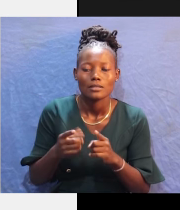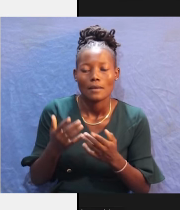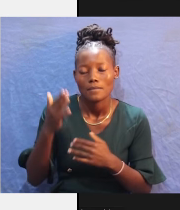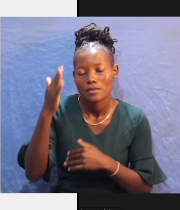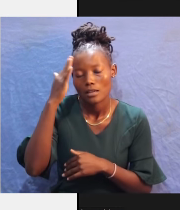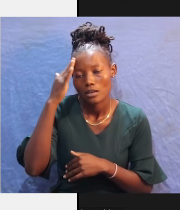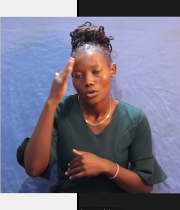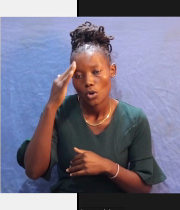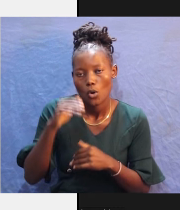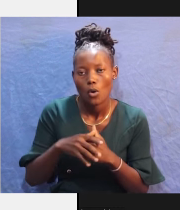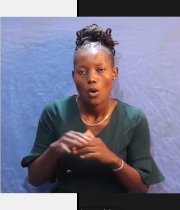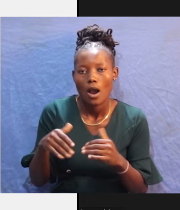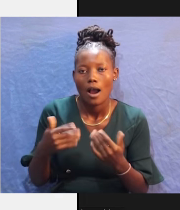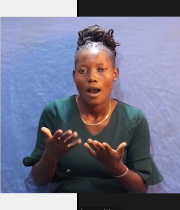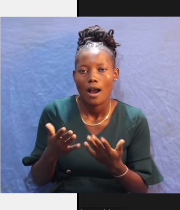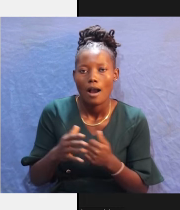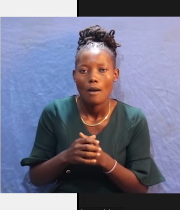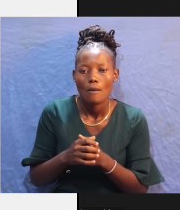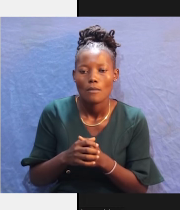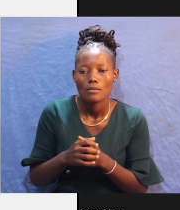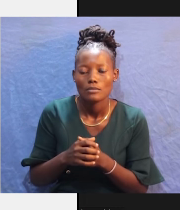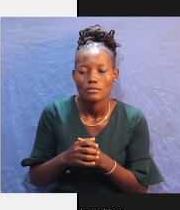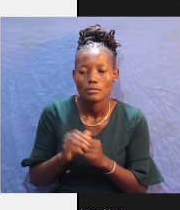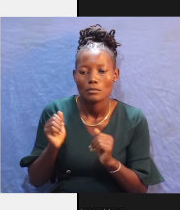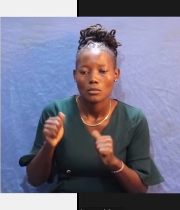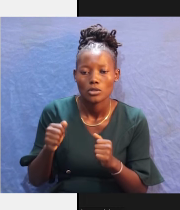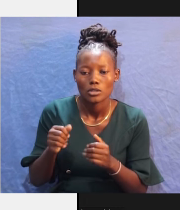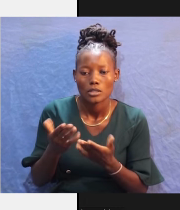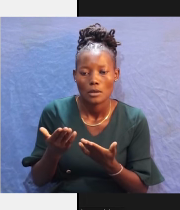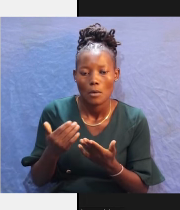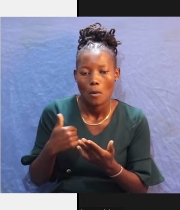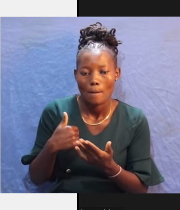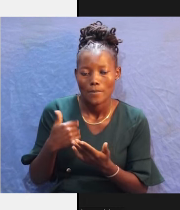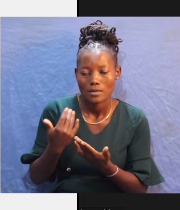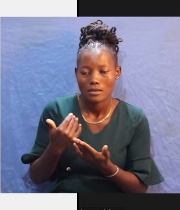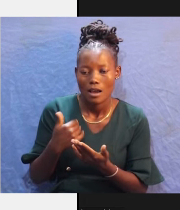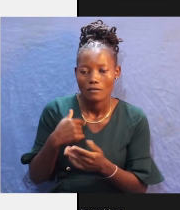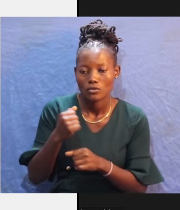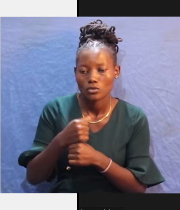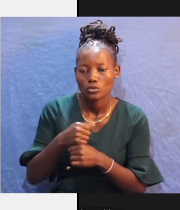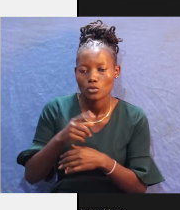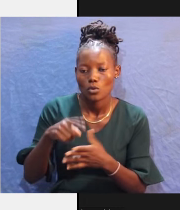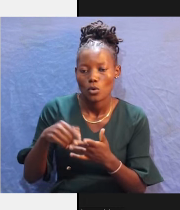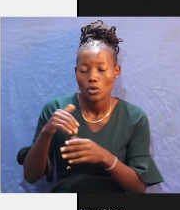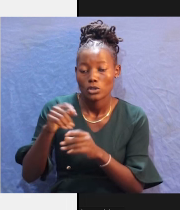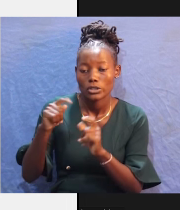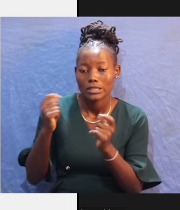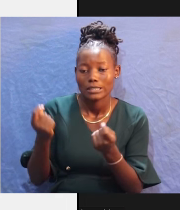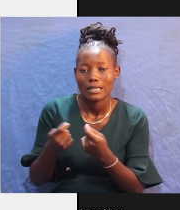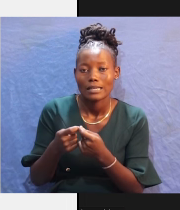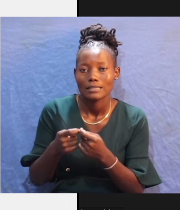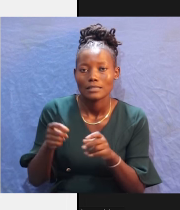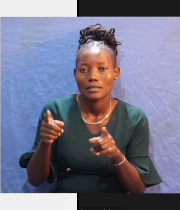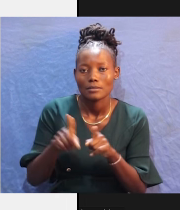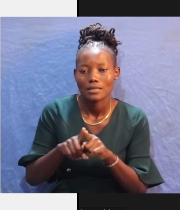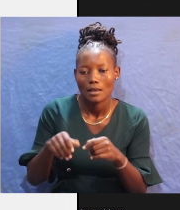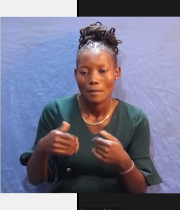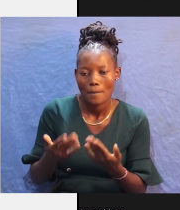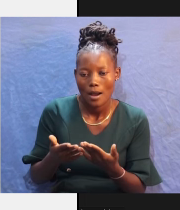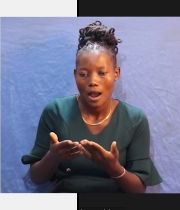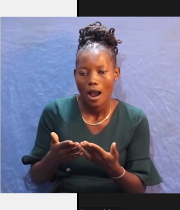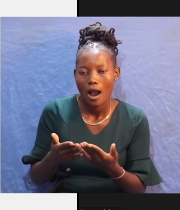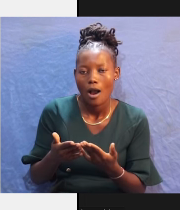know how is to behave in a team, what do I have to do in order to better behave in a team. Also how to treat